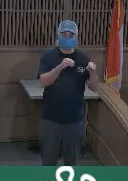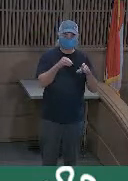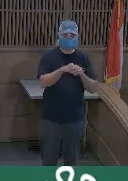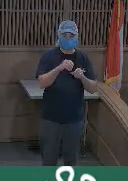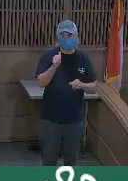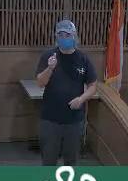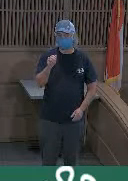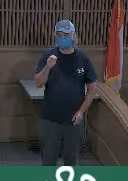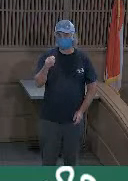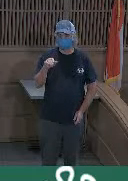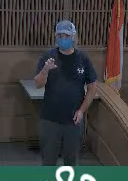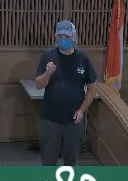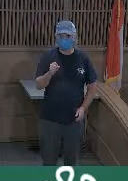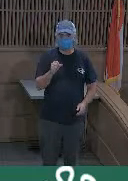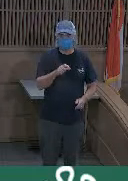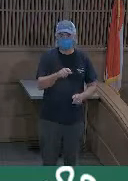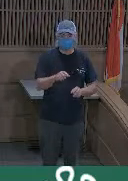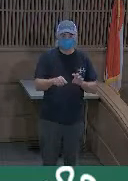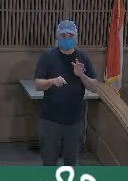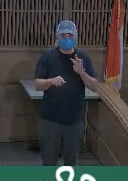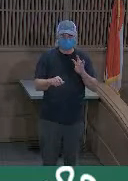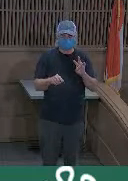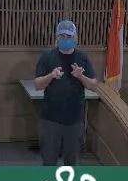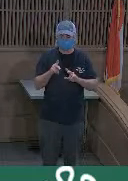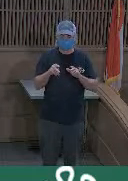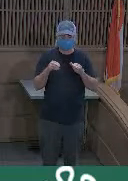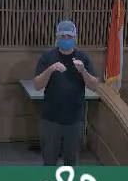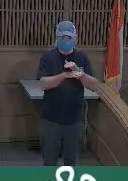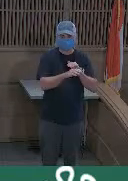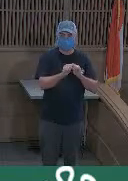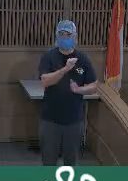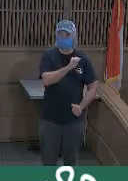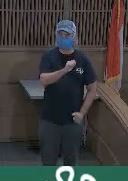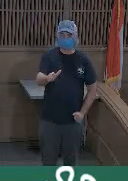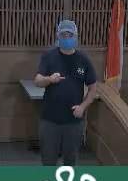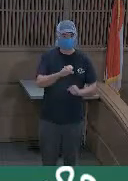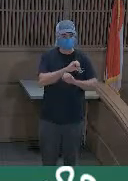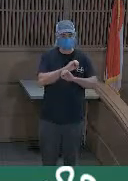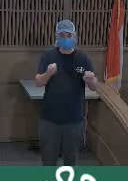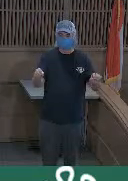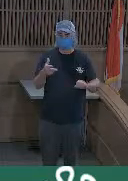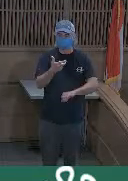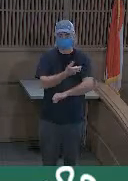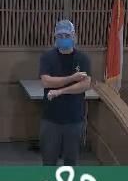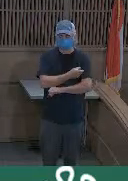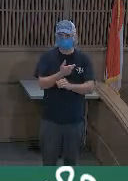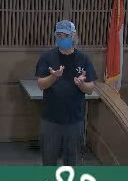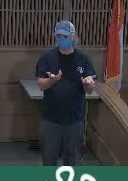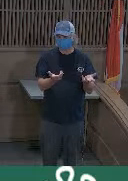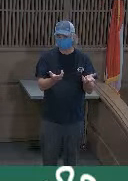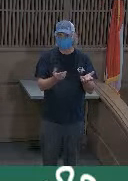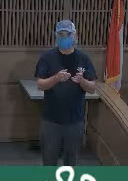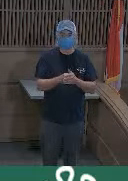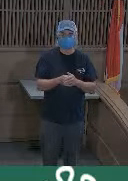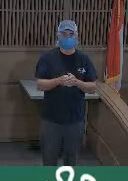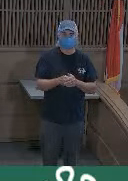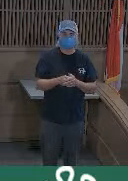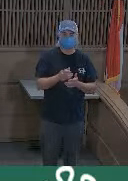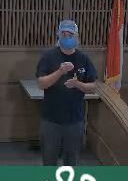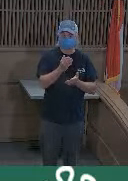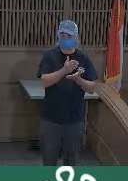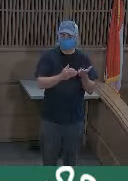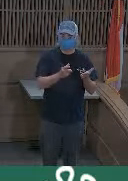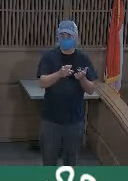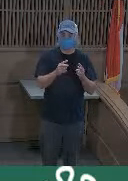Can't stress it enough. You're going to keep hearing us say it. We're going to keep saying it. Vaccination is still your best protection against the virus, and